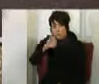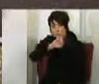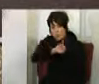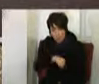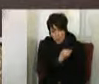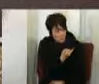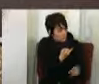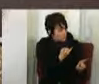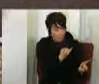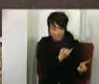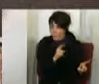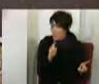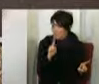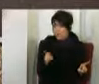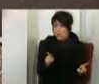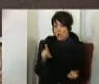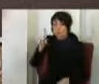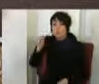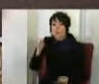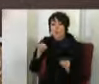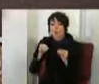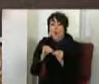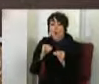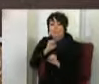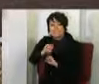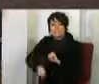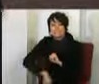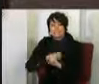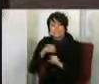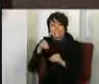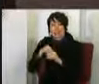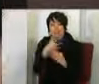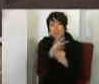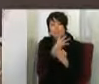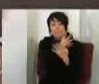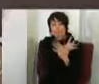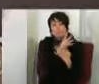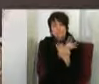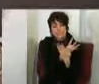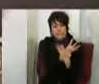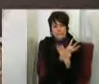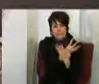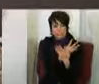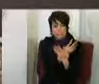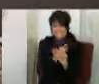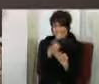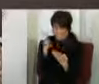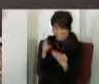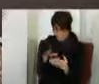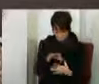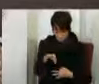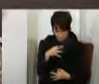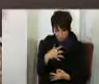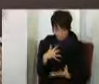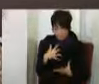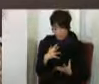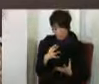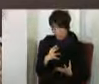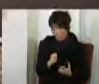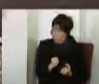20 more years in prison. 20 more years of what that had done to his spirit crushed